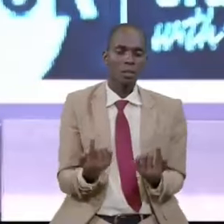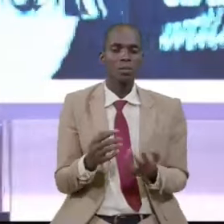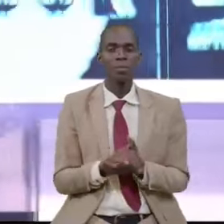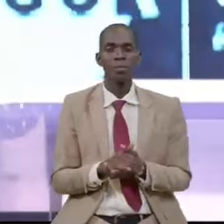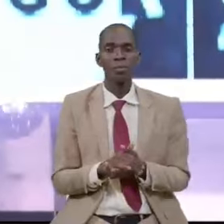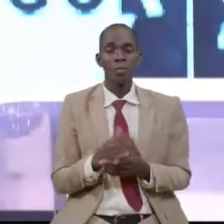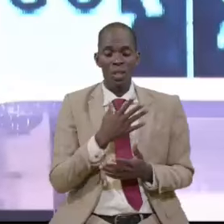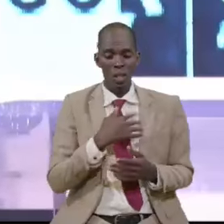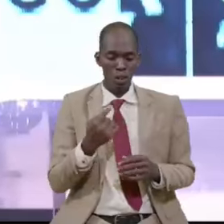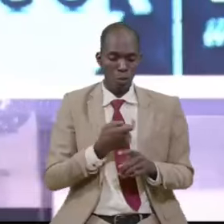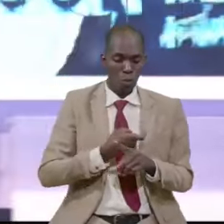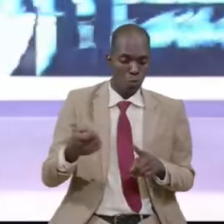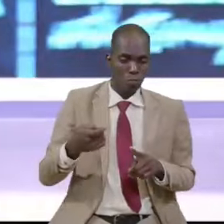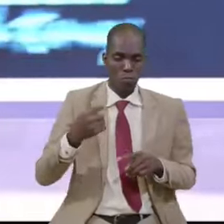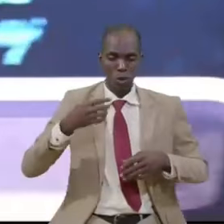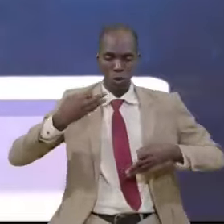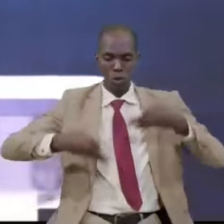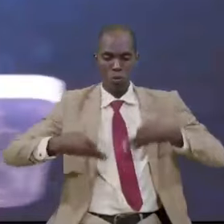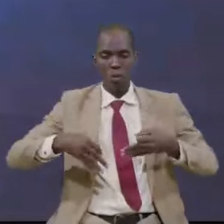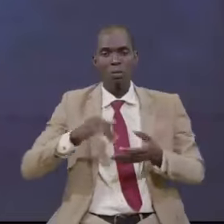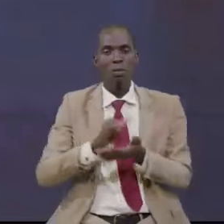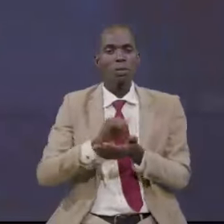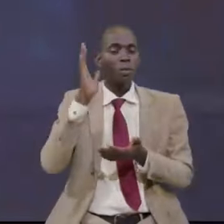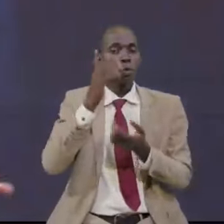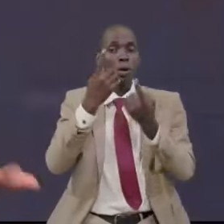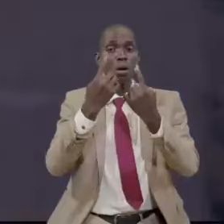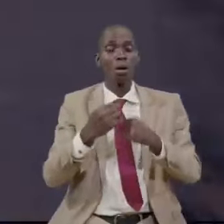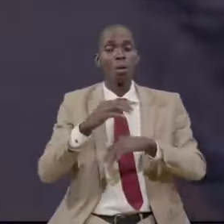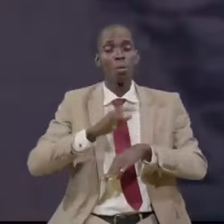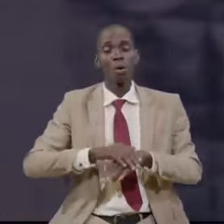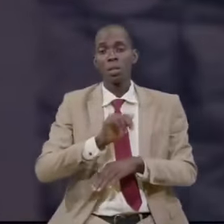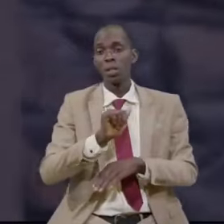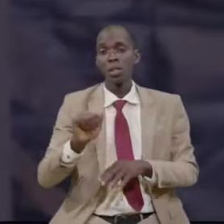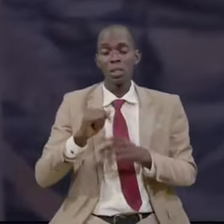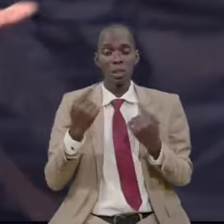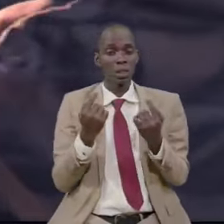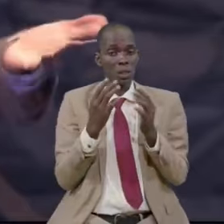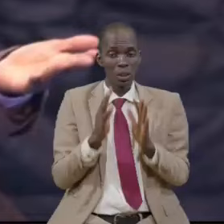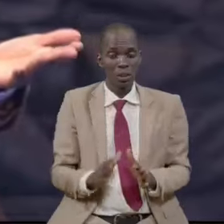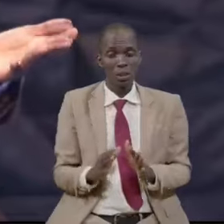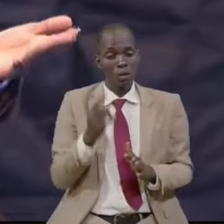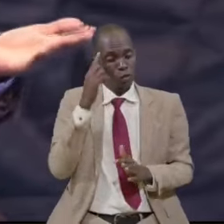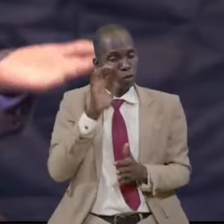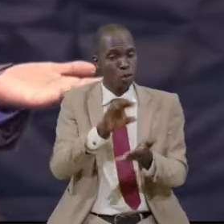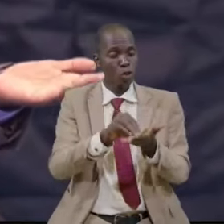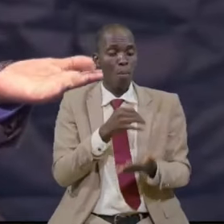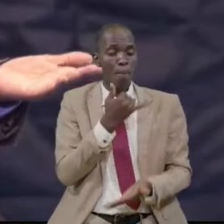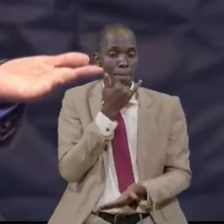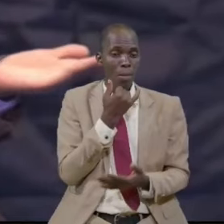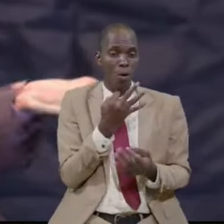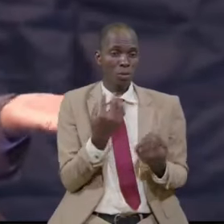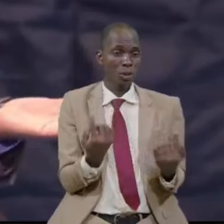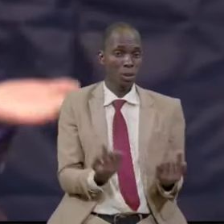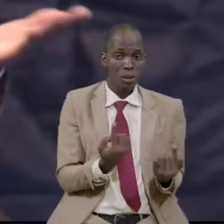judgment that shall come on the transgressor for his transgression. The man shall bear